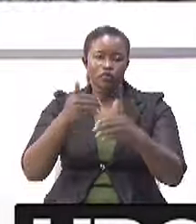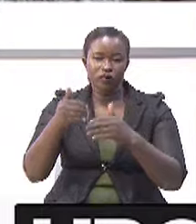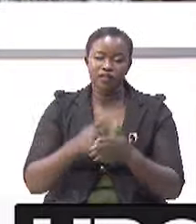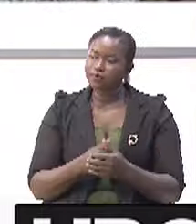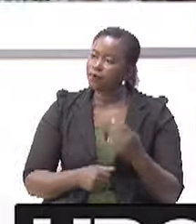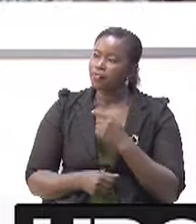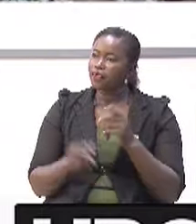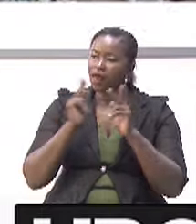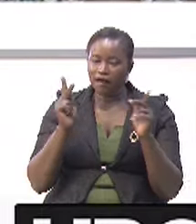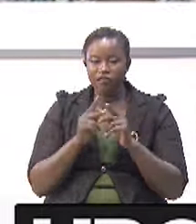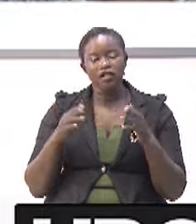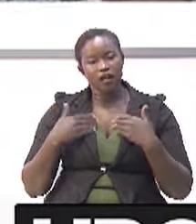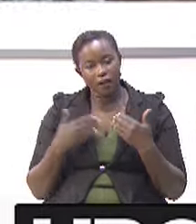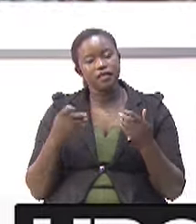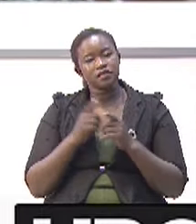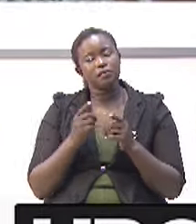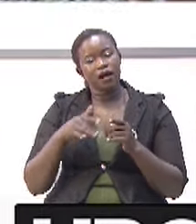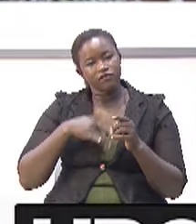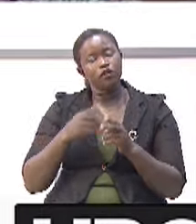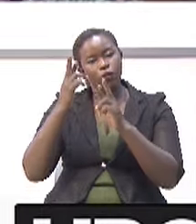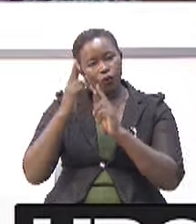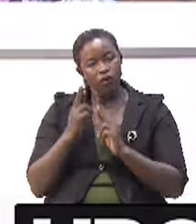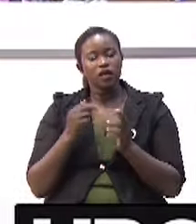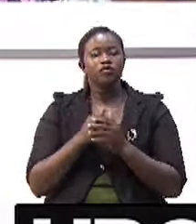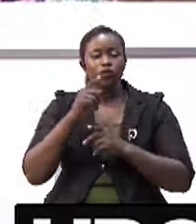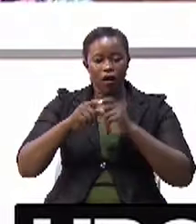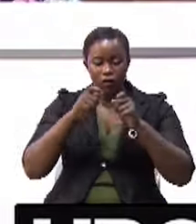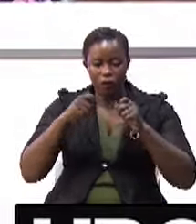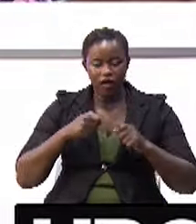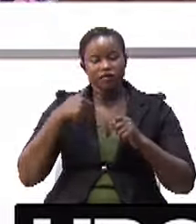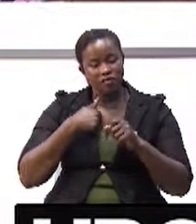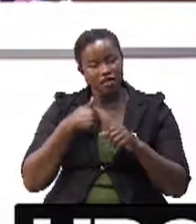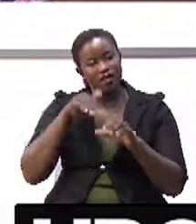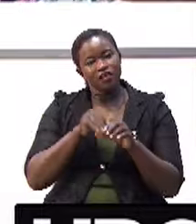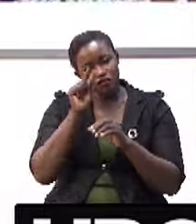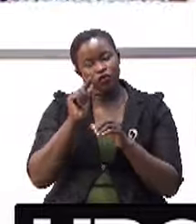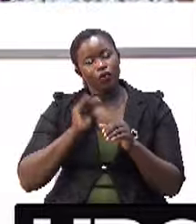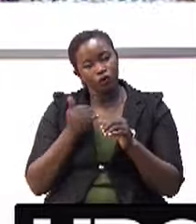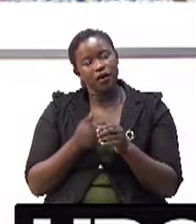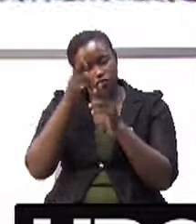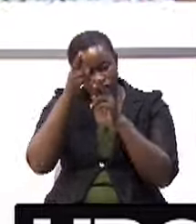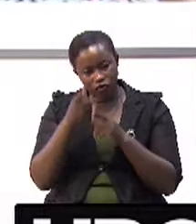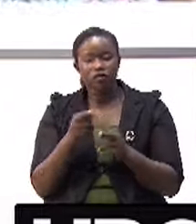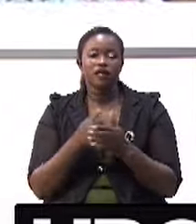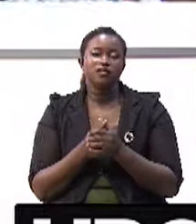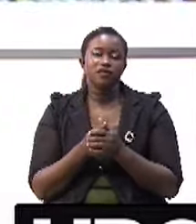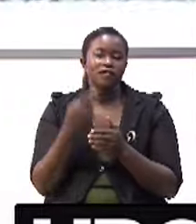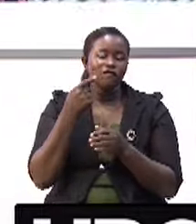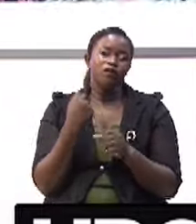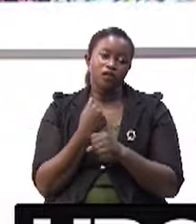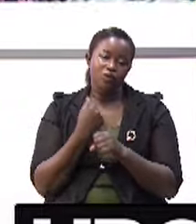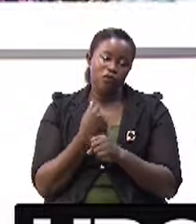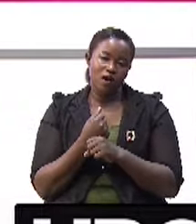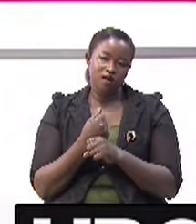and very honored to be awarded, to be among the few women in Uganda who are being recognized for the work that we are